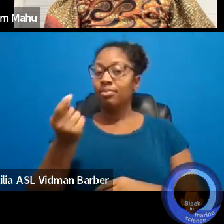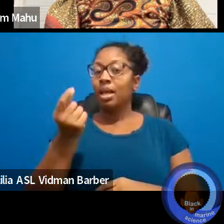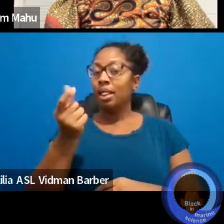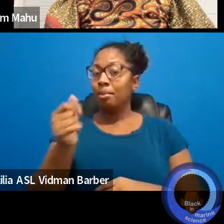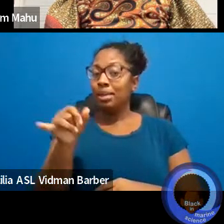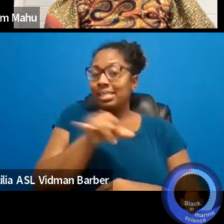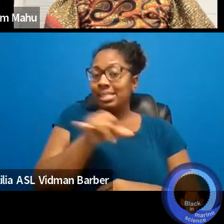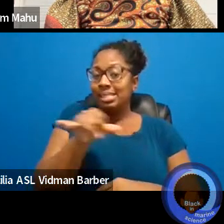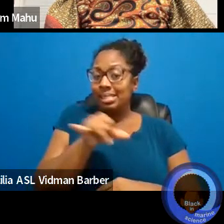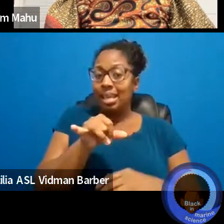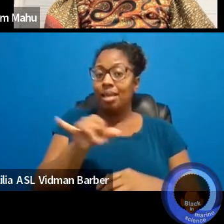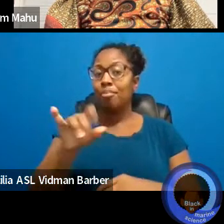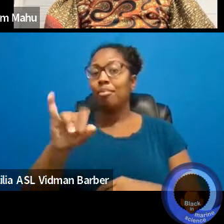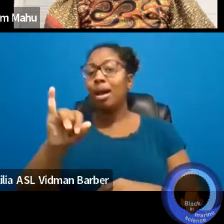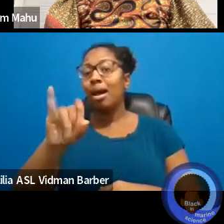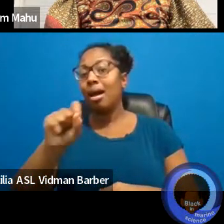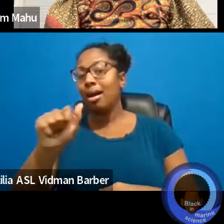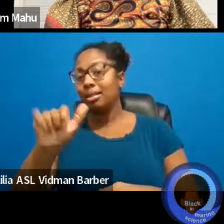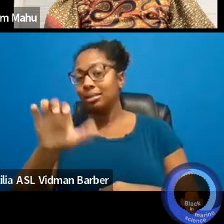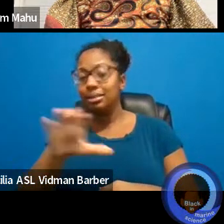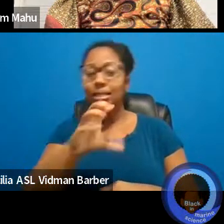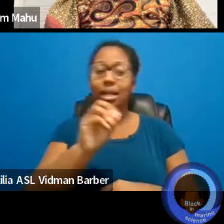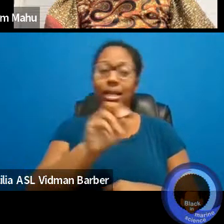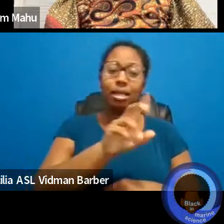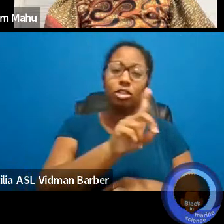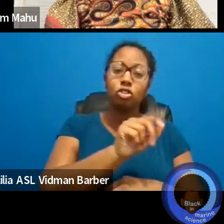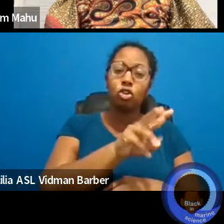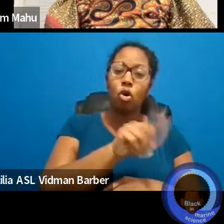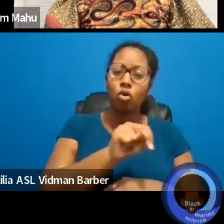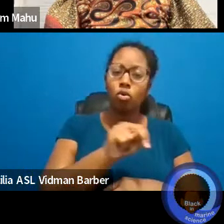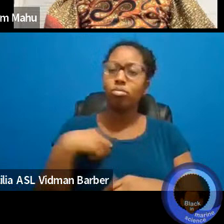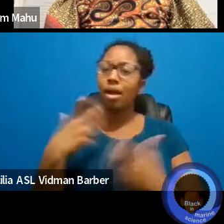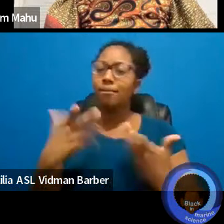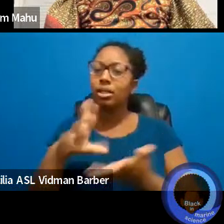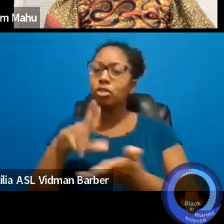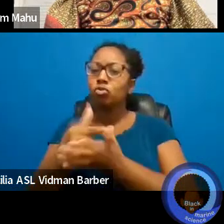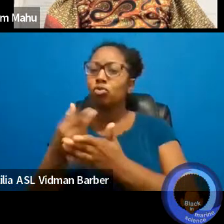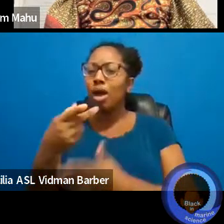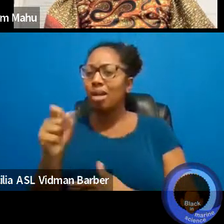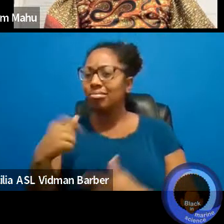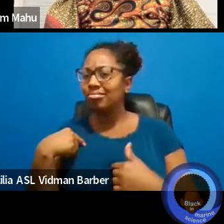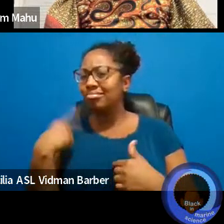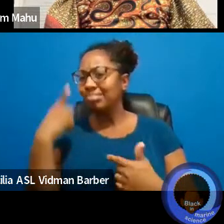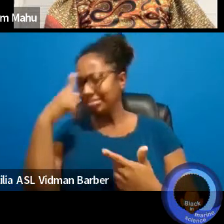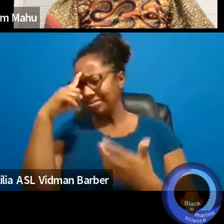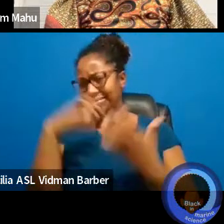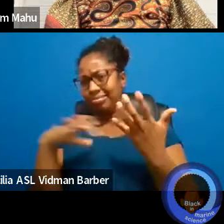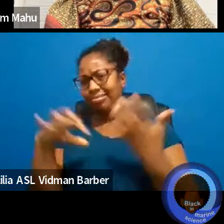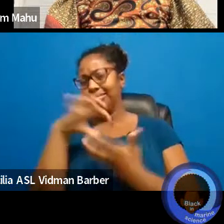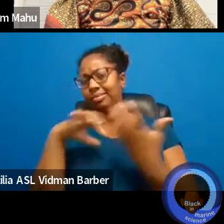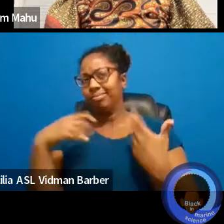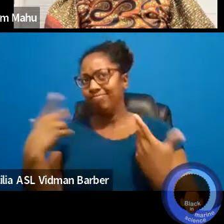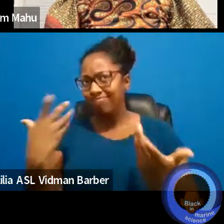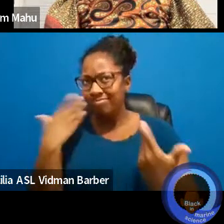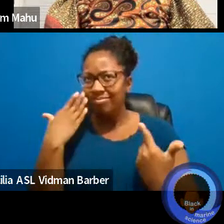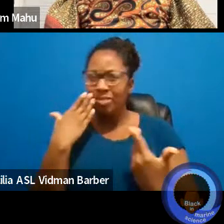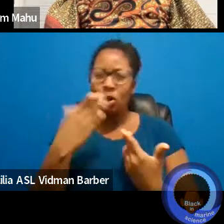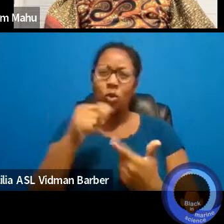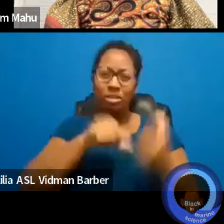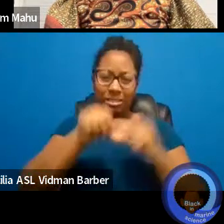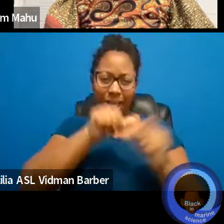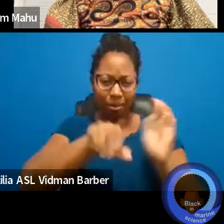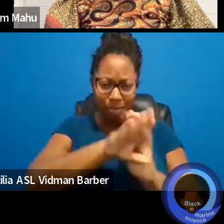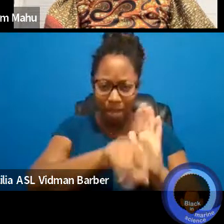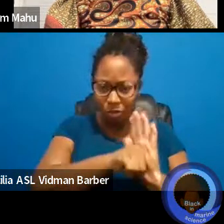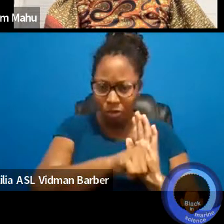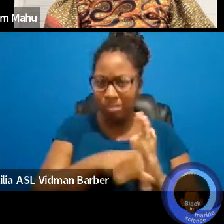too. I think when I left high school, I was really confused at that point. I had a science background and